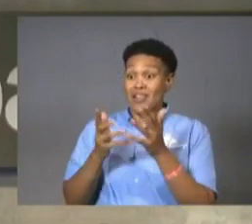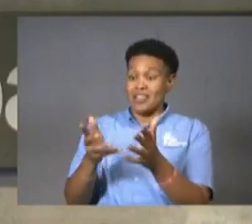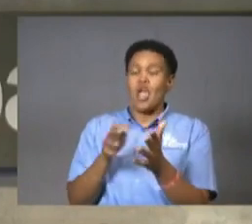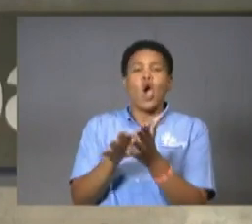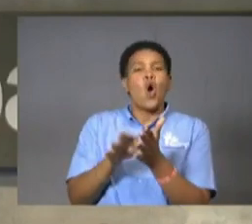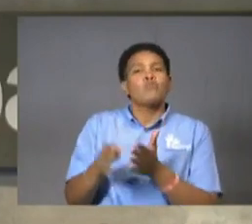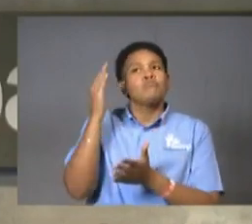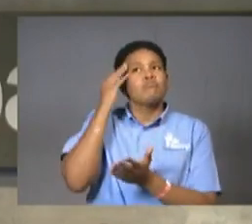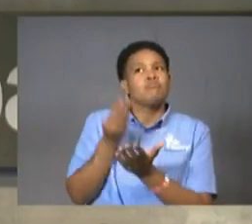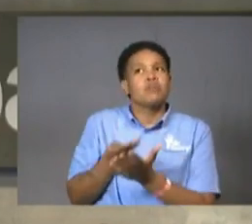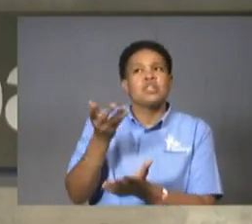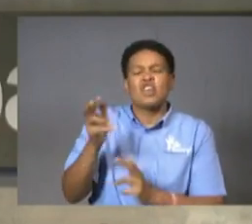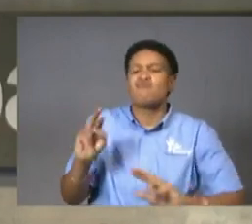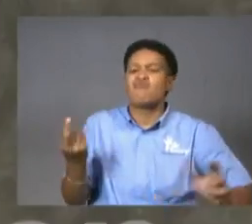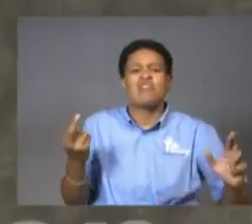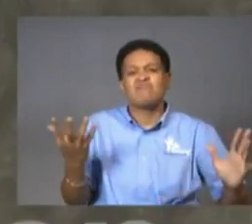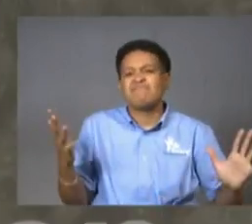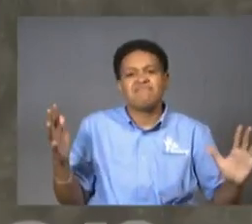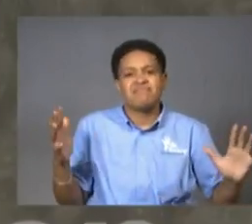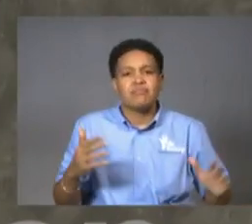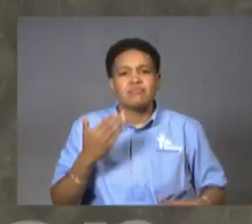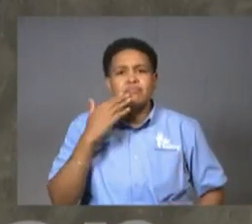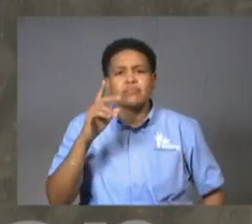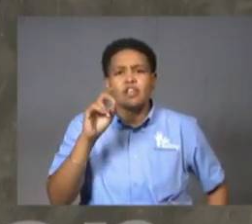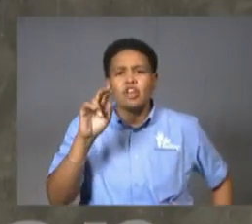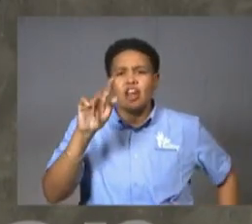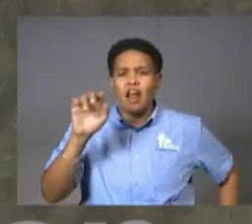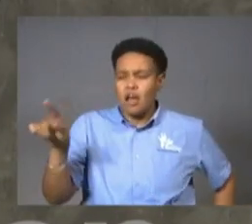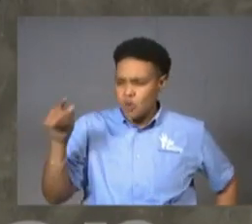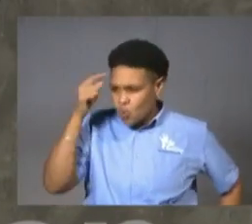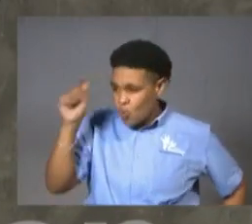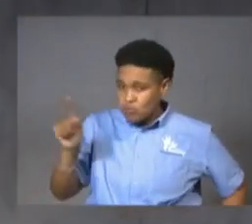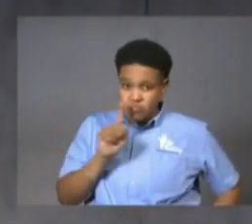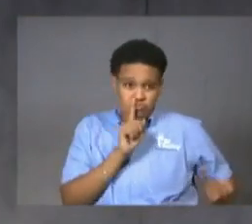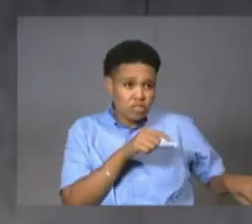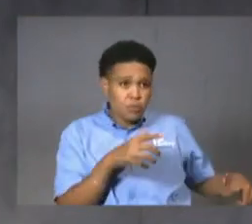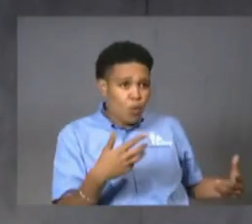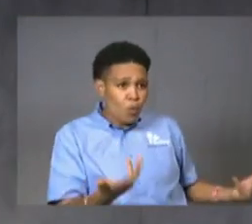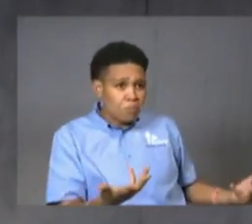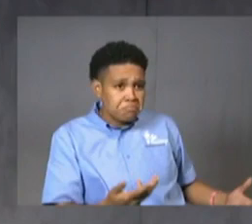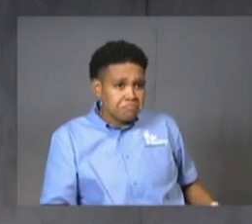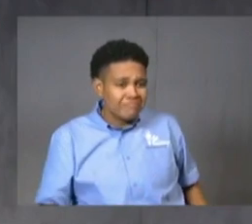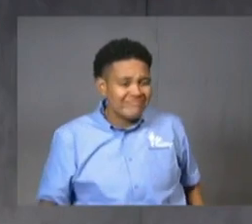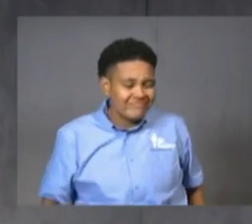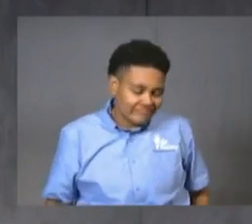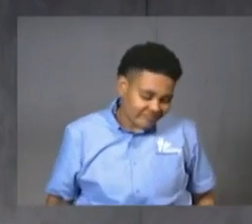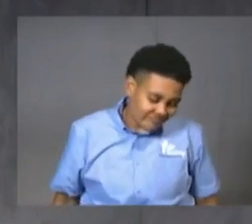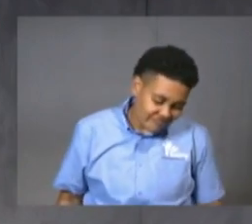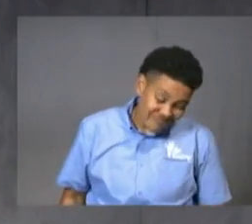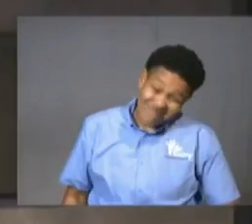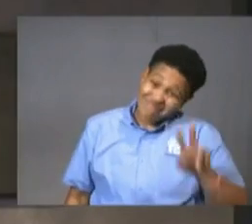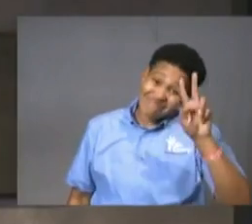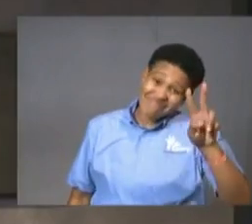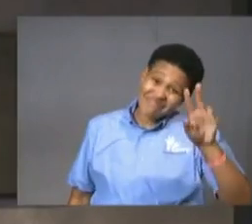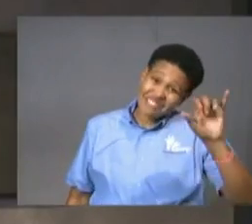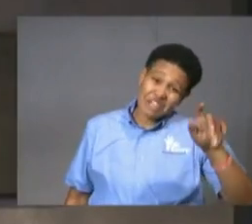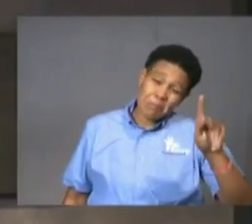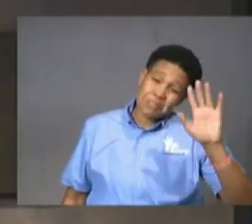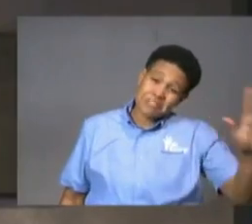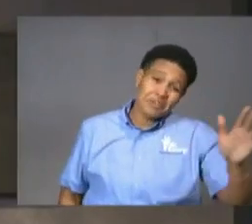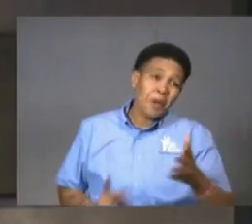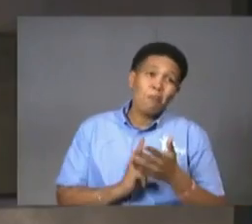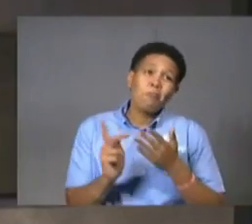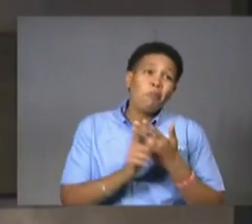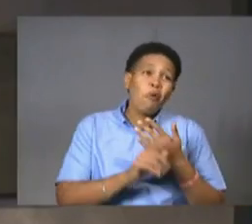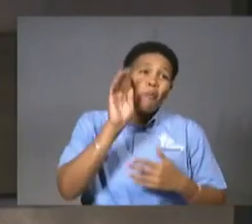already. Thank you, Dr. Clark. Mr. Golding, your rebuttal. Jamaica Labour Party's programs will